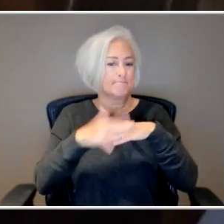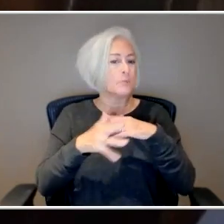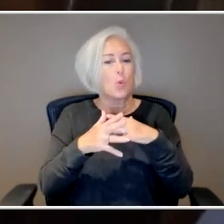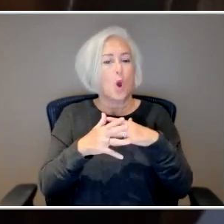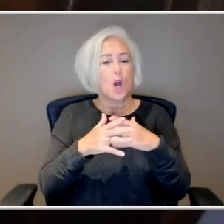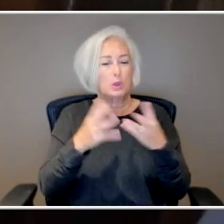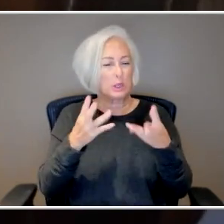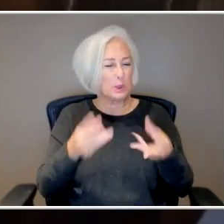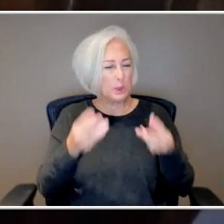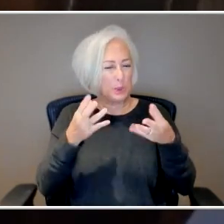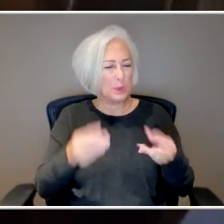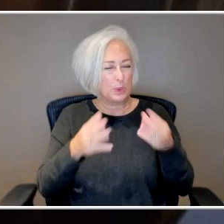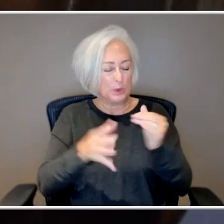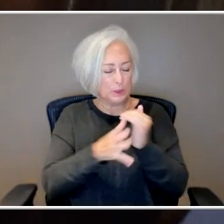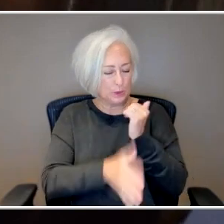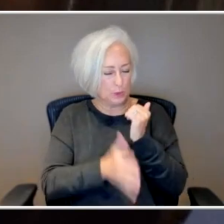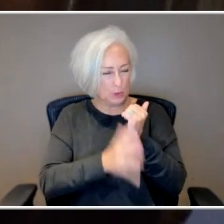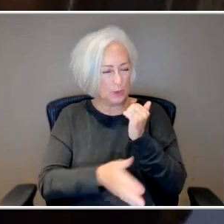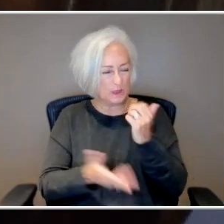all the different things.